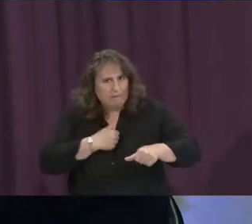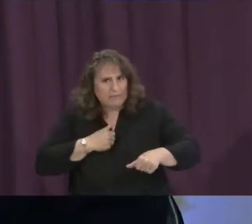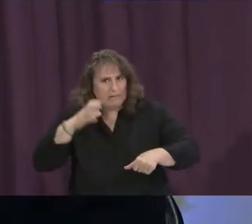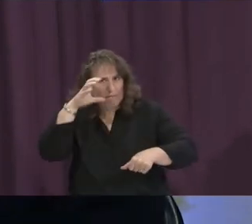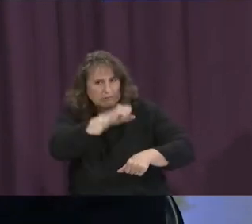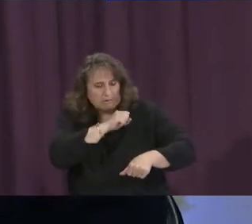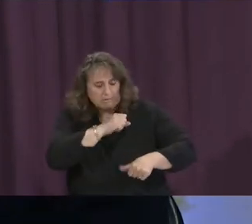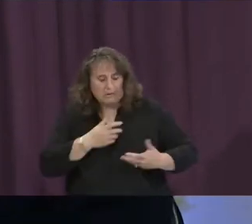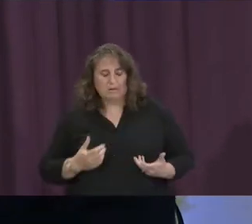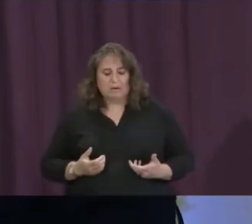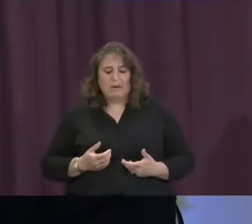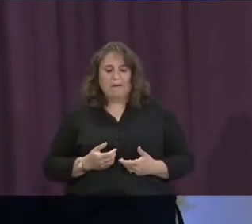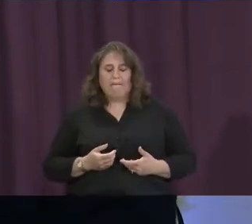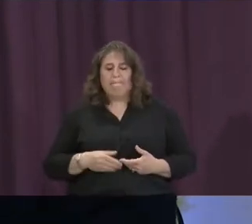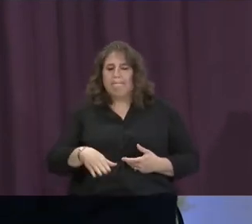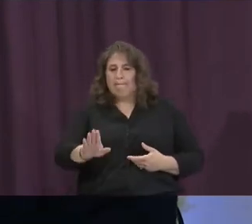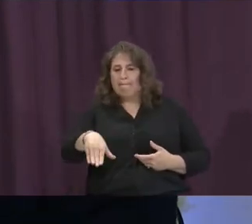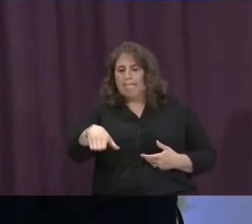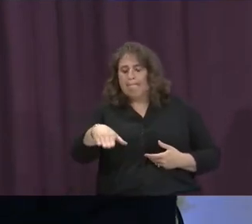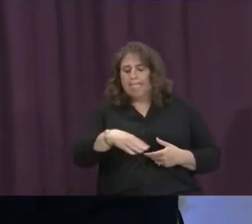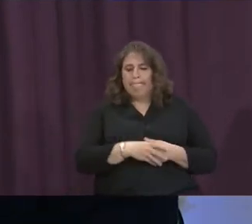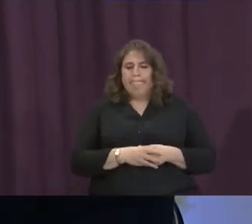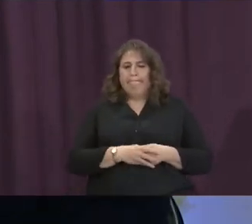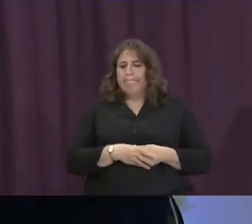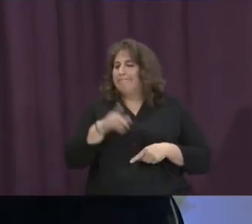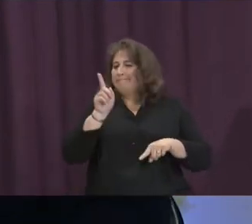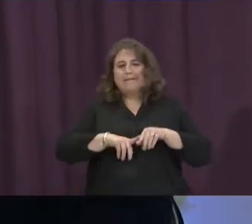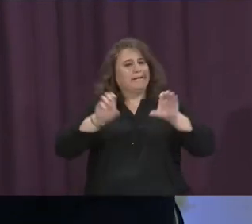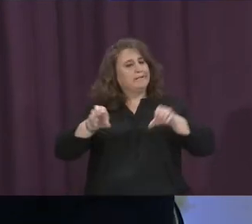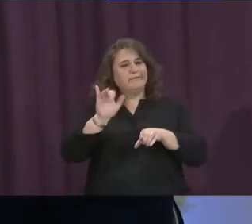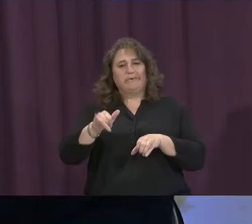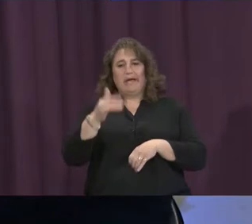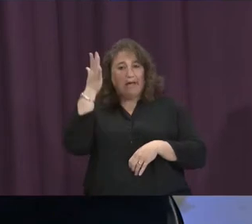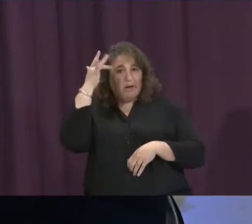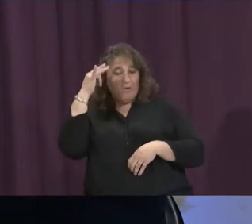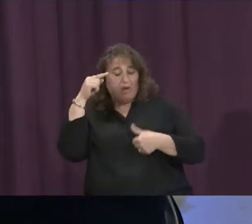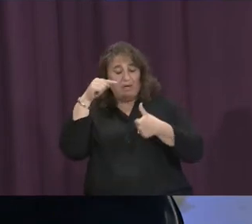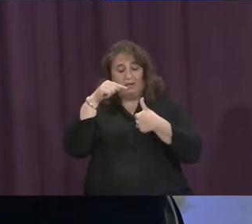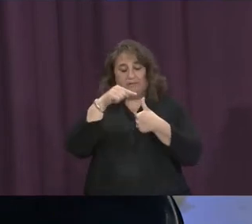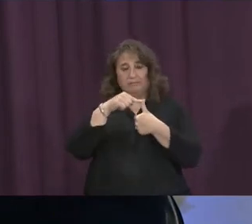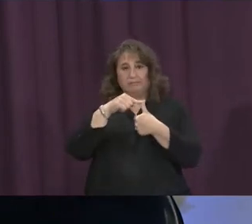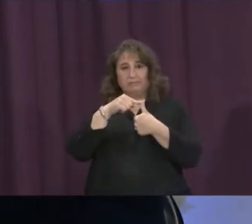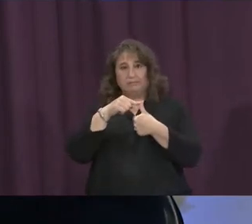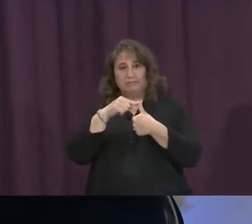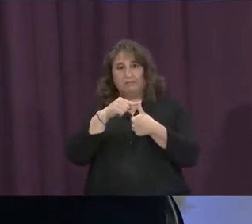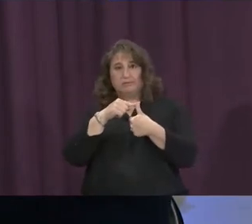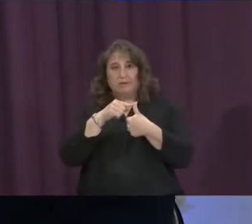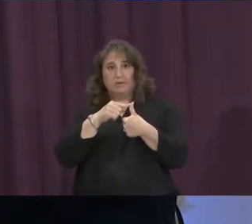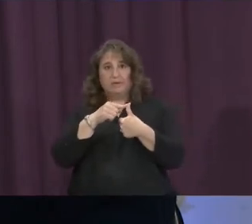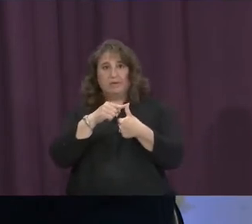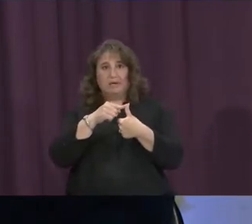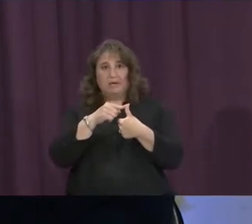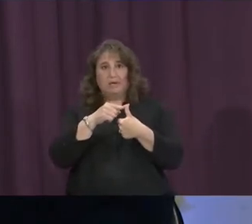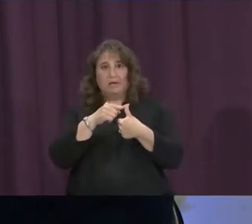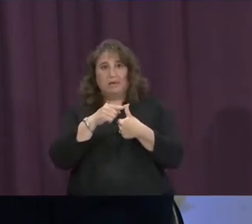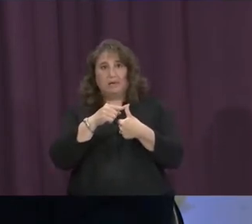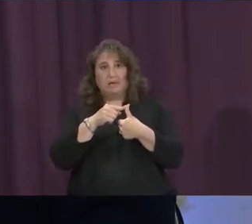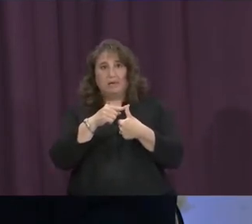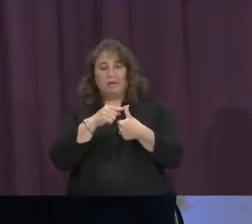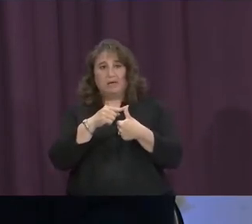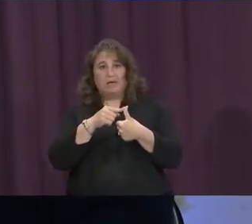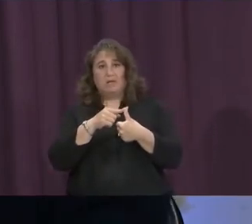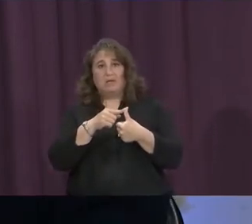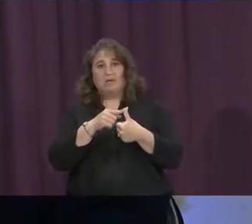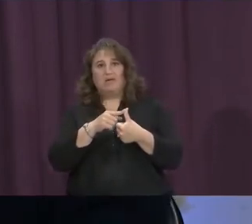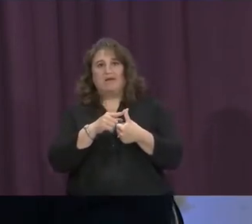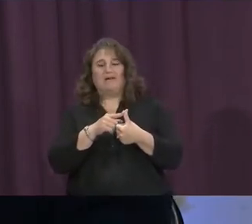um, I'd say to her about, um, that you can't do that because, um, maybe you could go wee bowling but not, like, you know, in